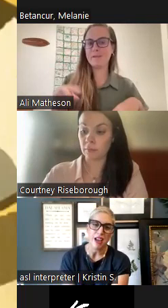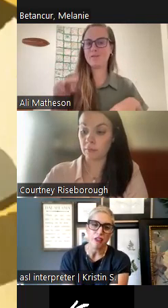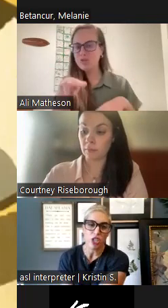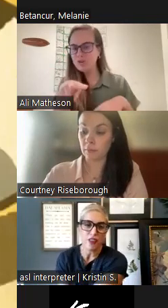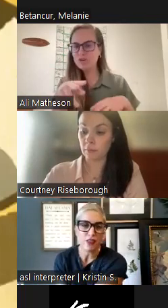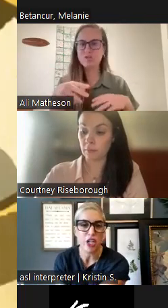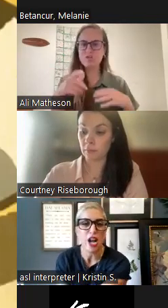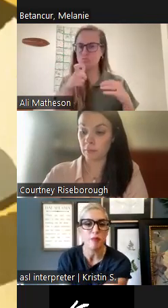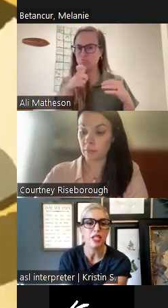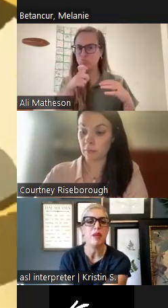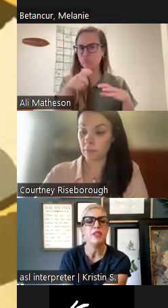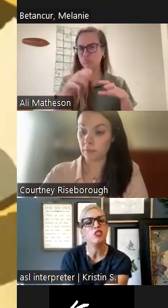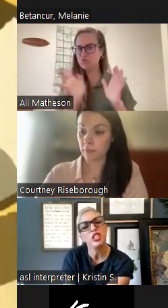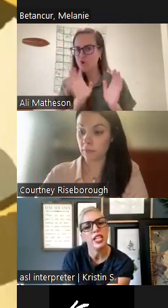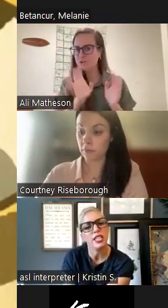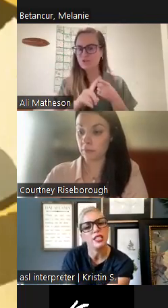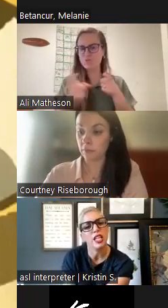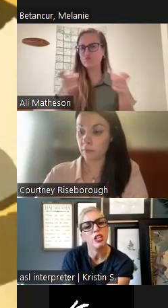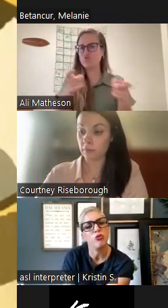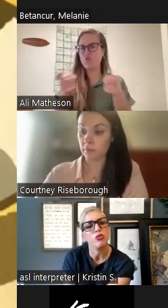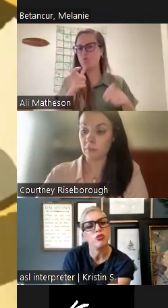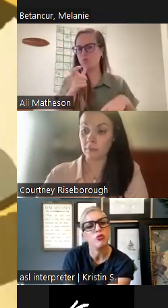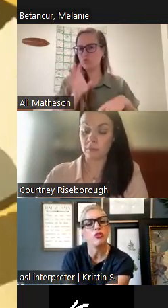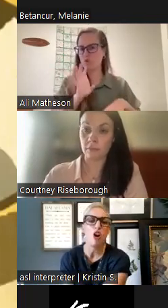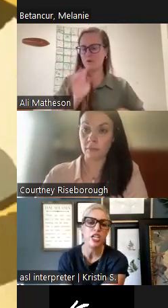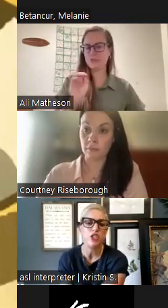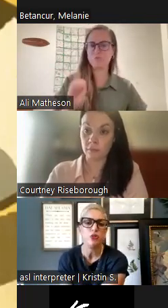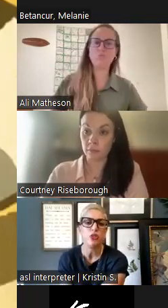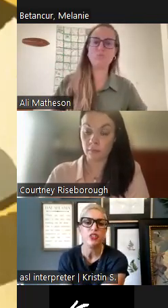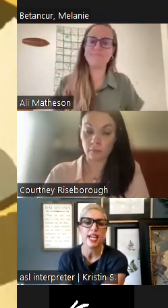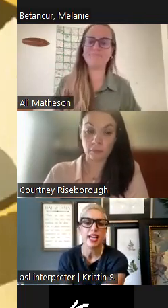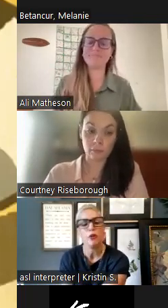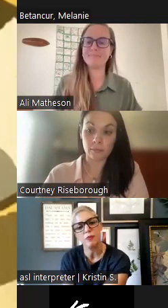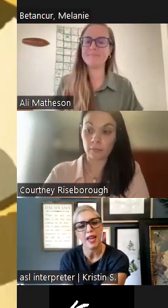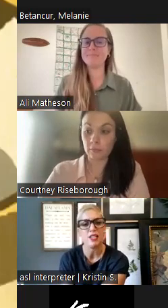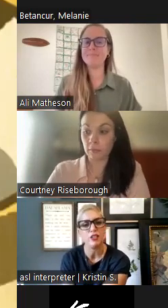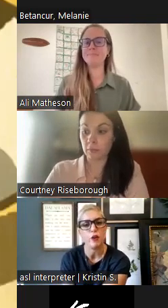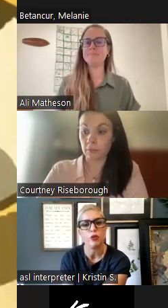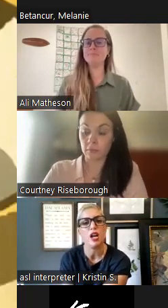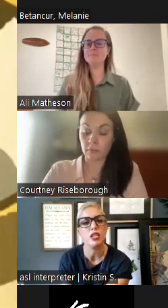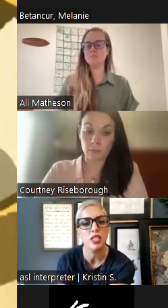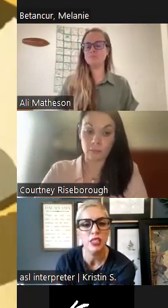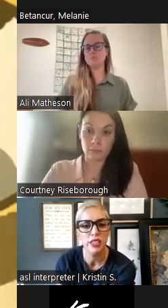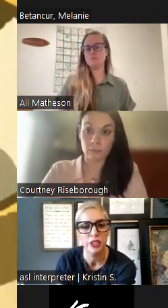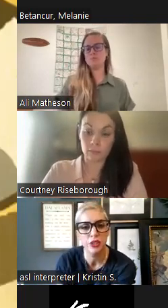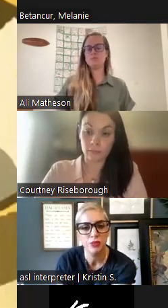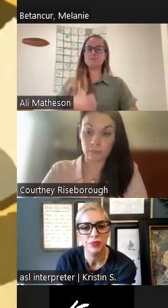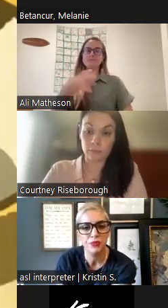deaf technology that's very common. Maybe they're looking and seeing who they're talking to during the day, going back into the phone log.